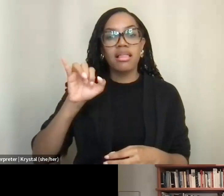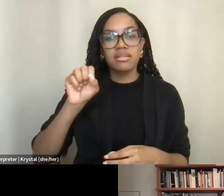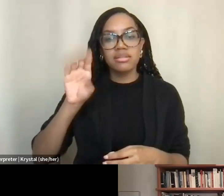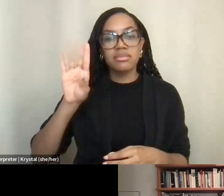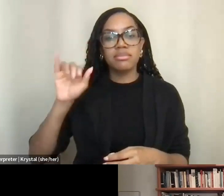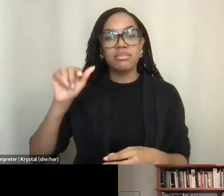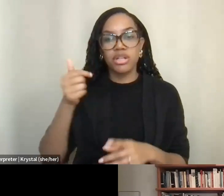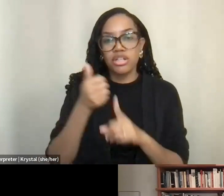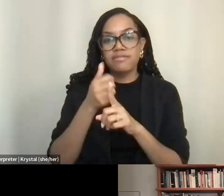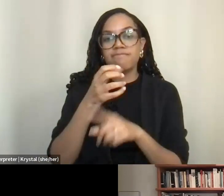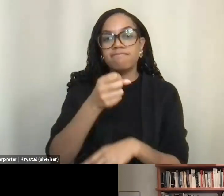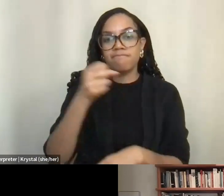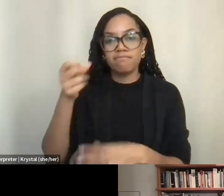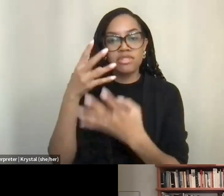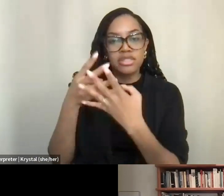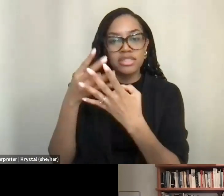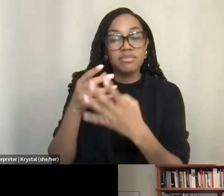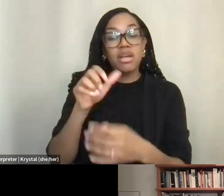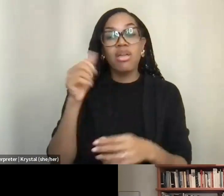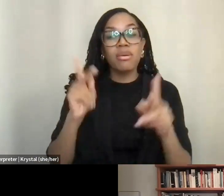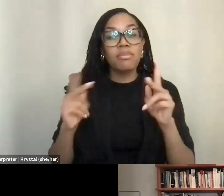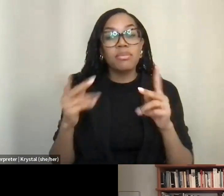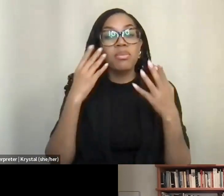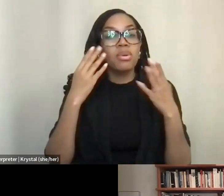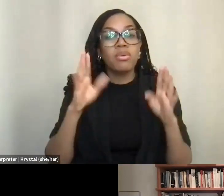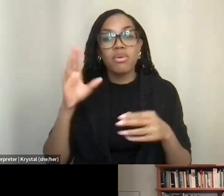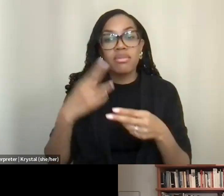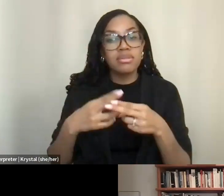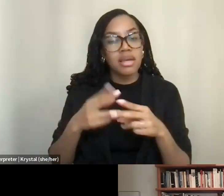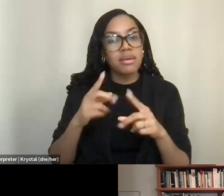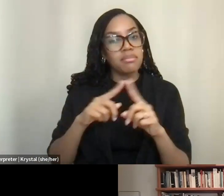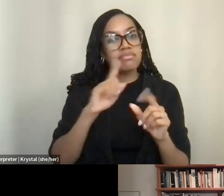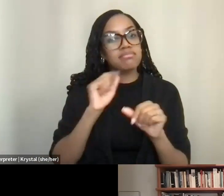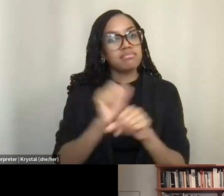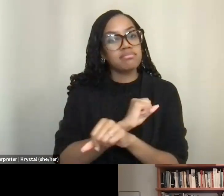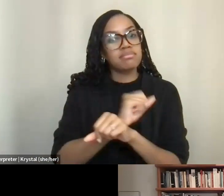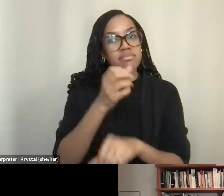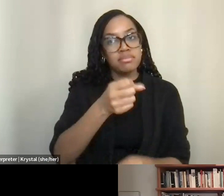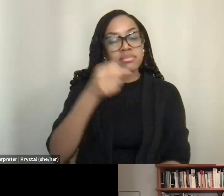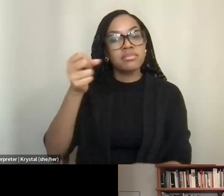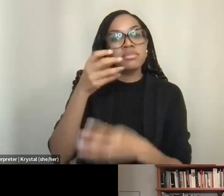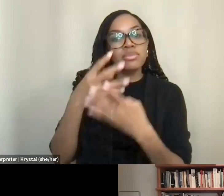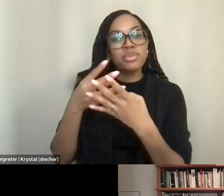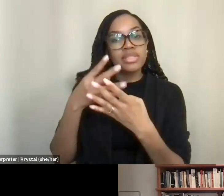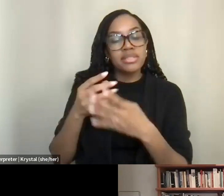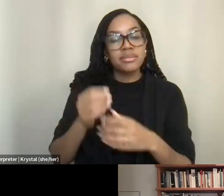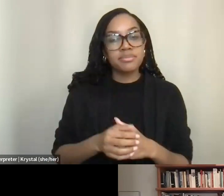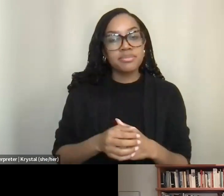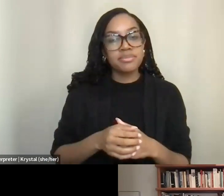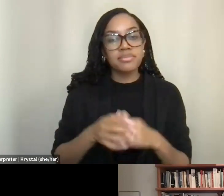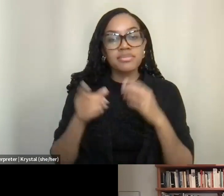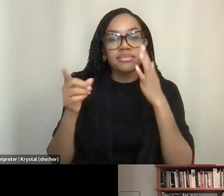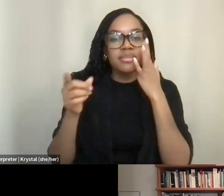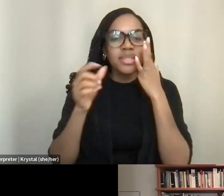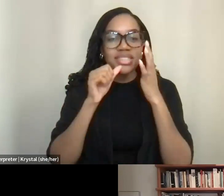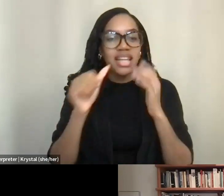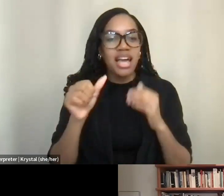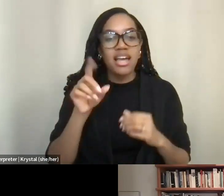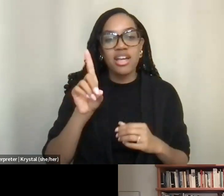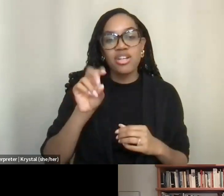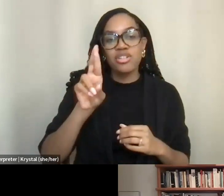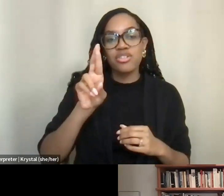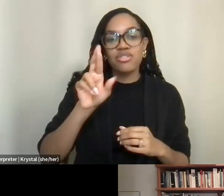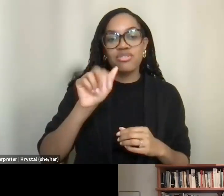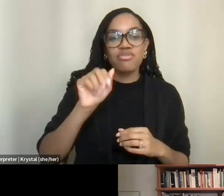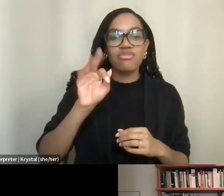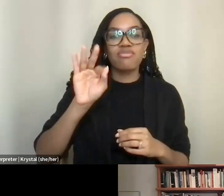know. People who went to prison during the Vietnam War as not draft dodgers, as media would put it. There we go with the words